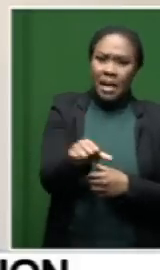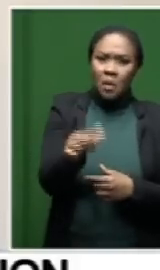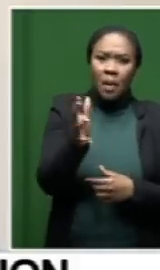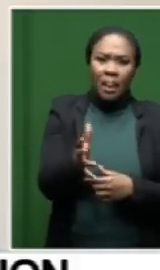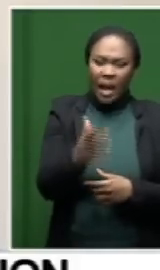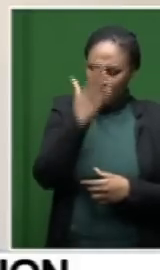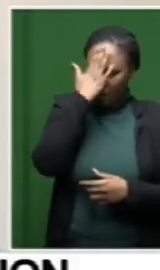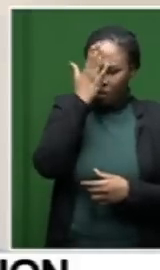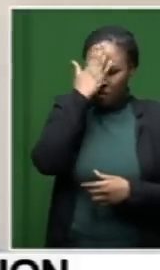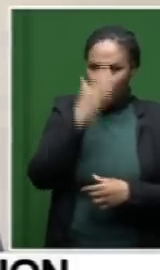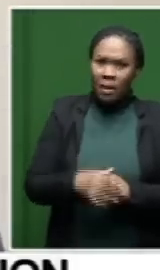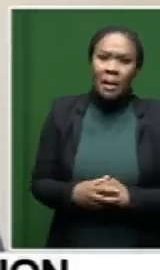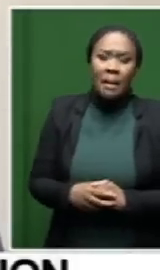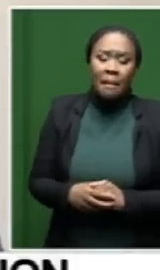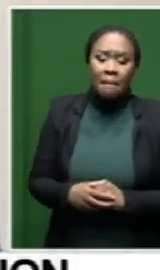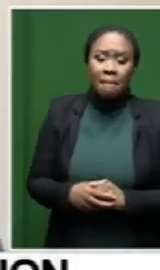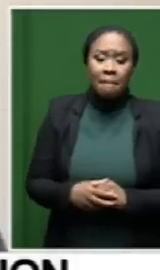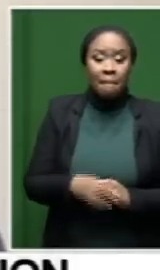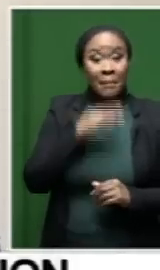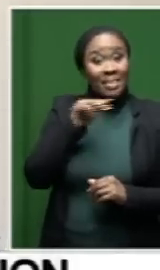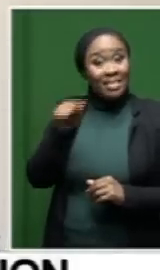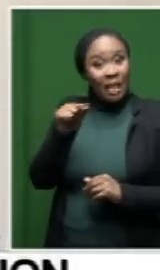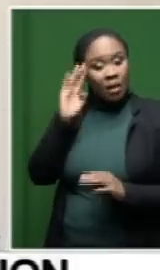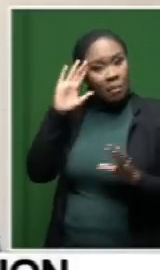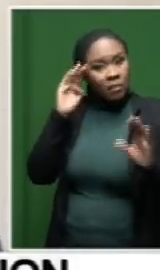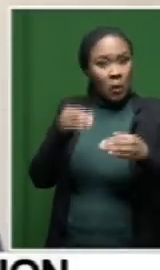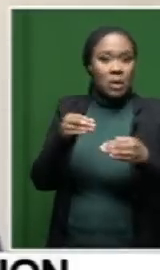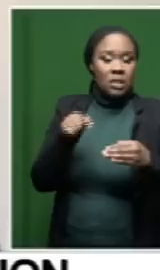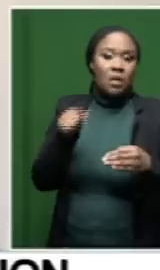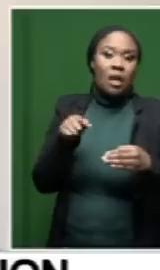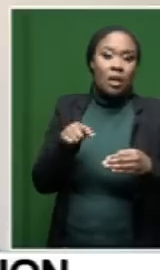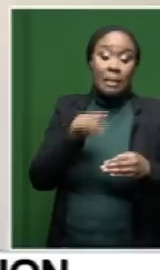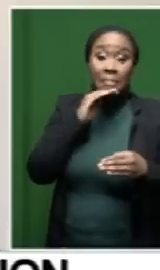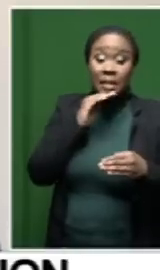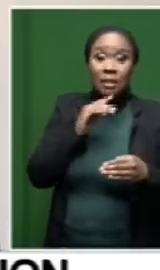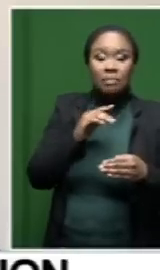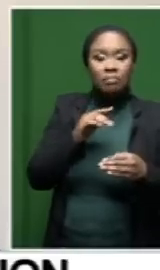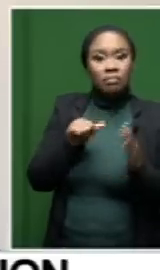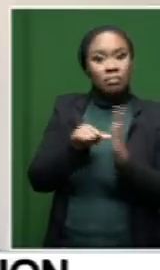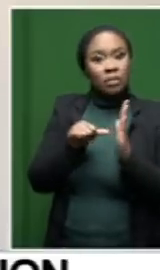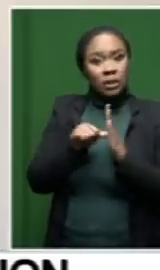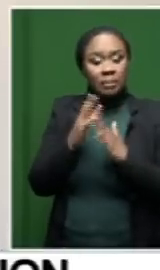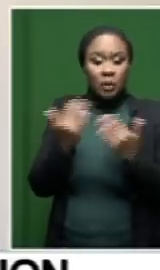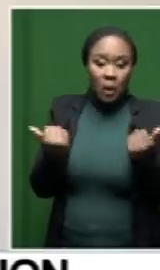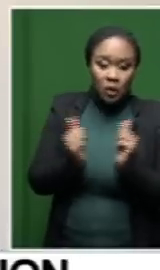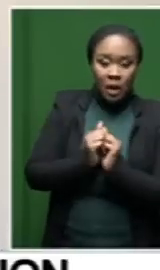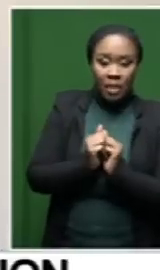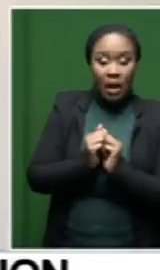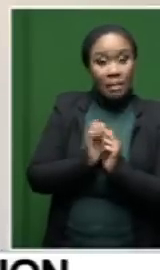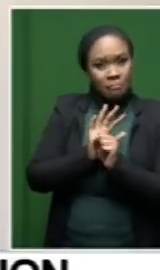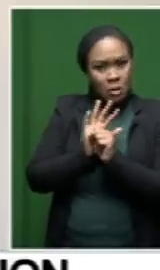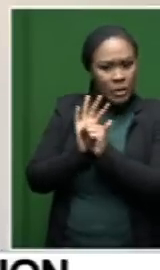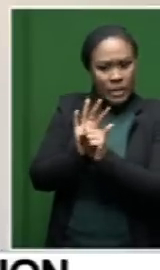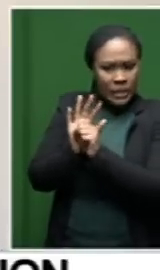Now, that is what we should be putting our energies behind, is encouraging, cajoling, putting